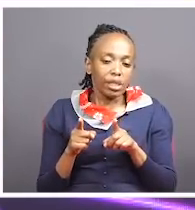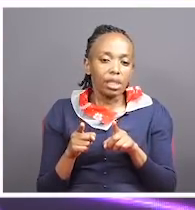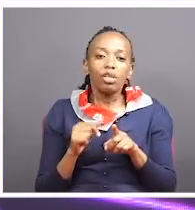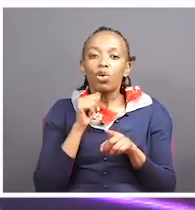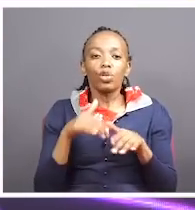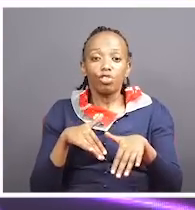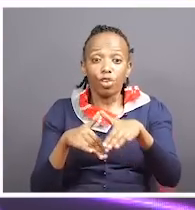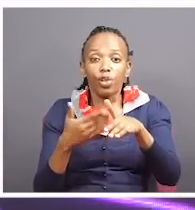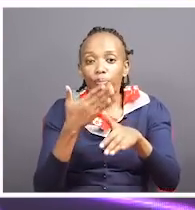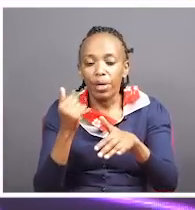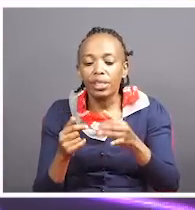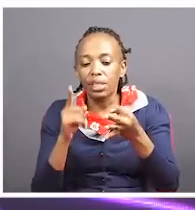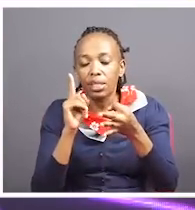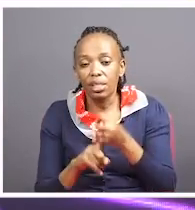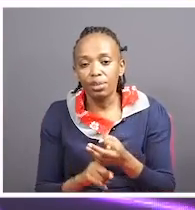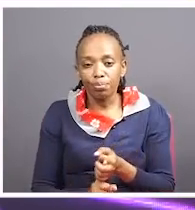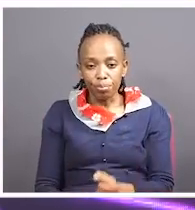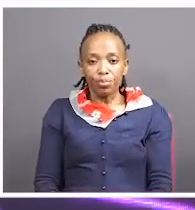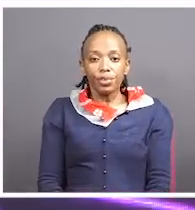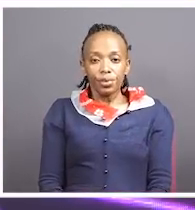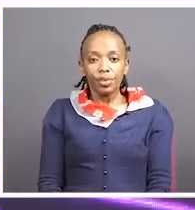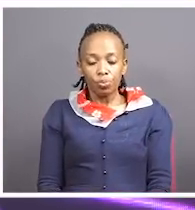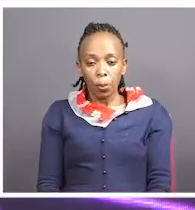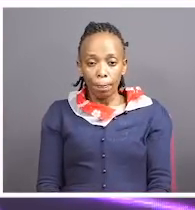of pursuing the very best. Number three,